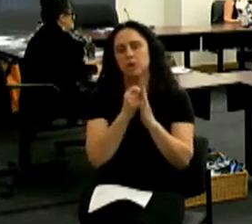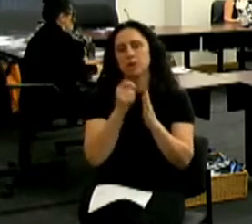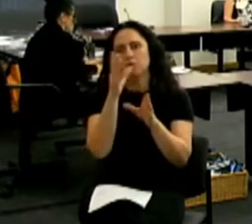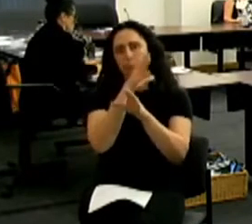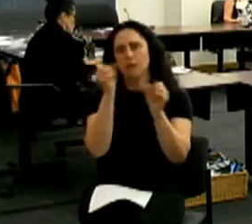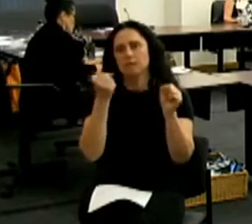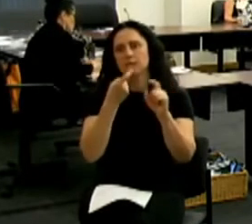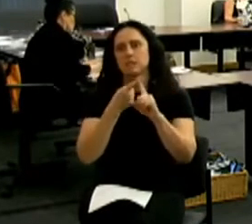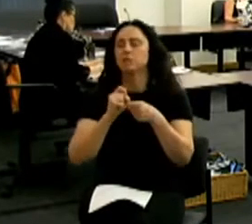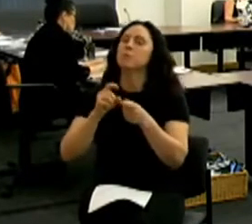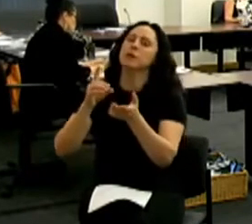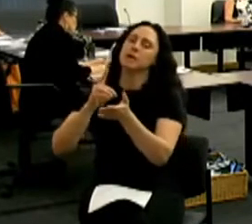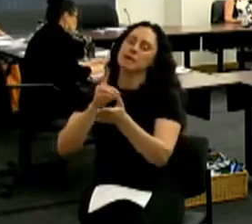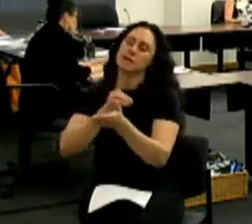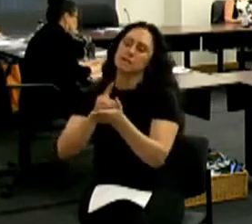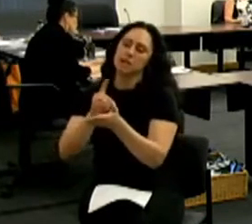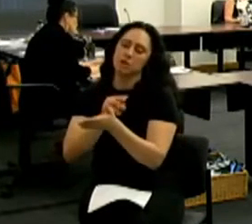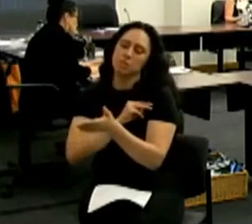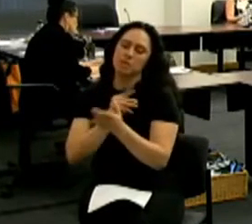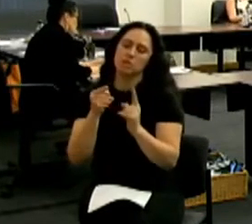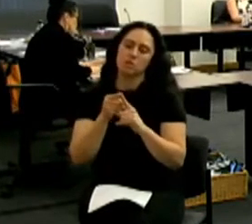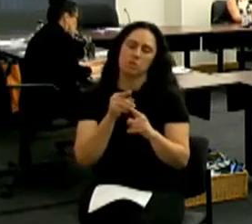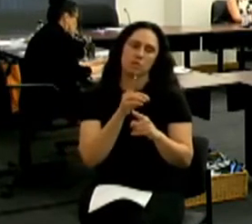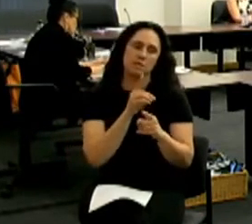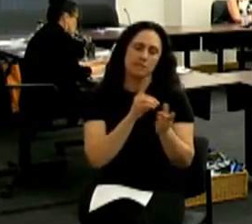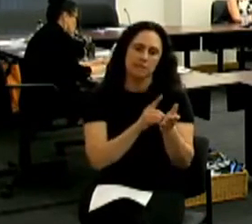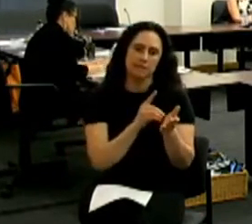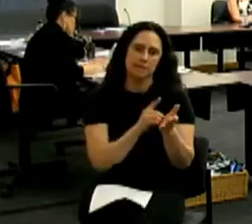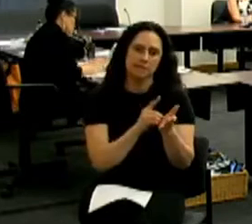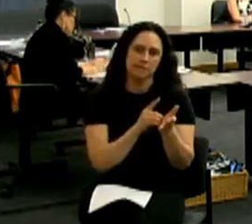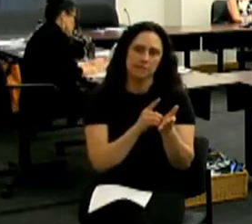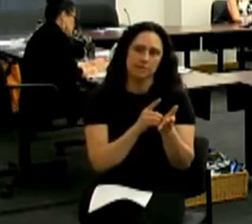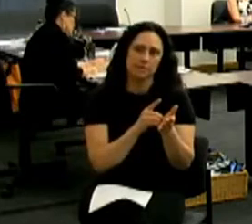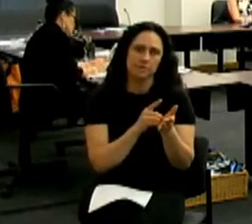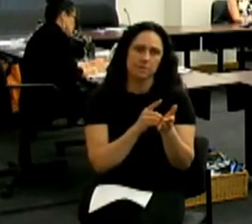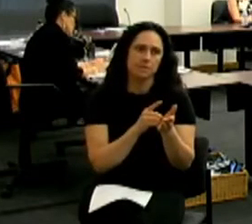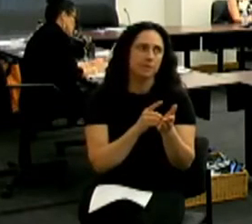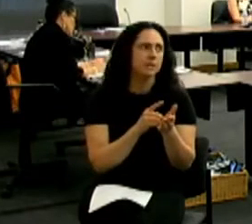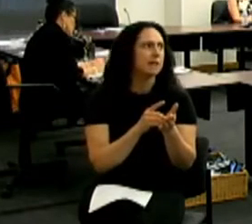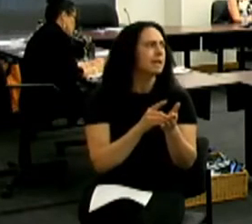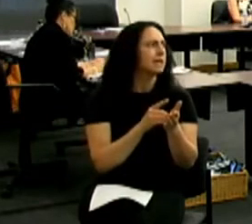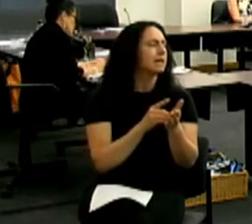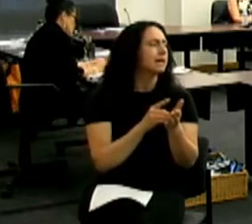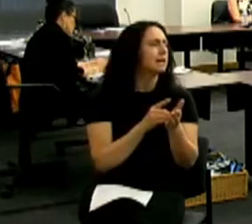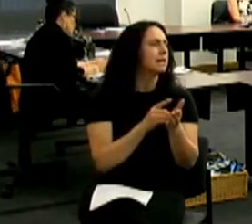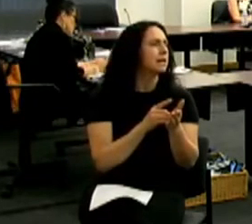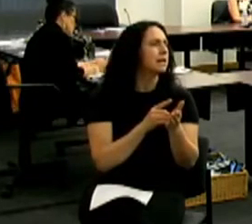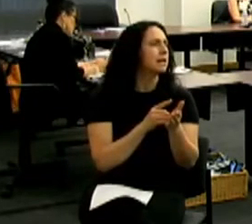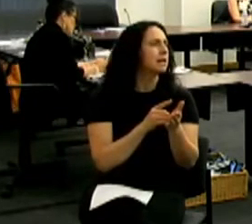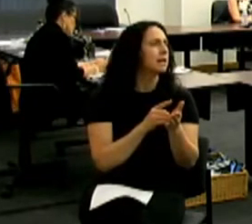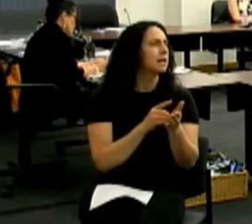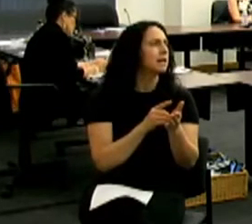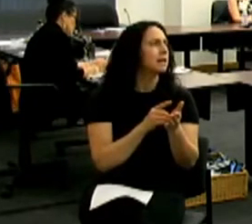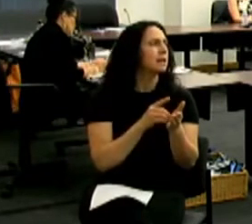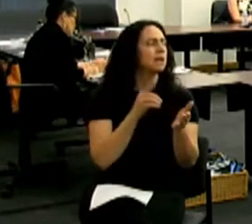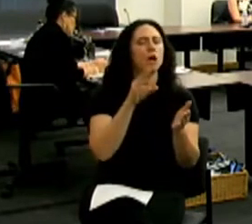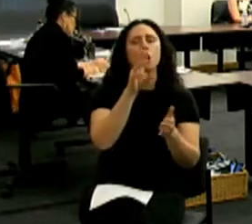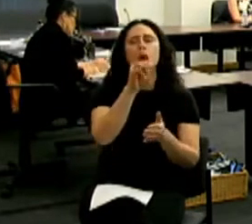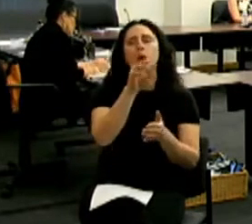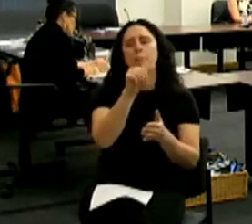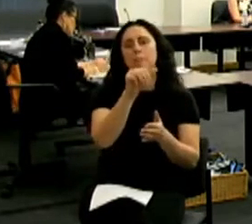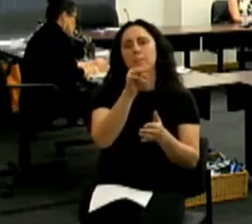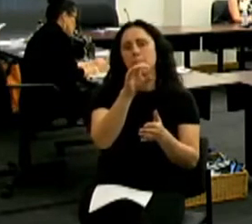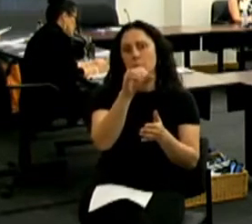presidents from Dr. Mitchell to Dr. Namuo. Am I saying that right? Have I got that right?